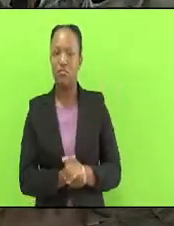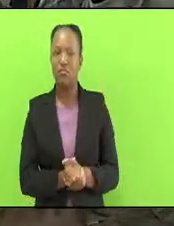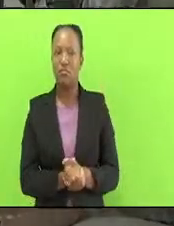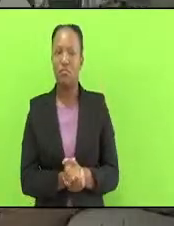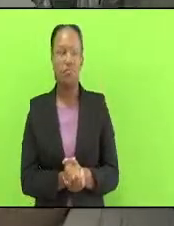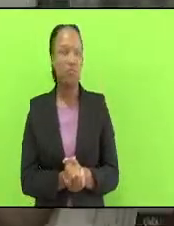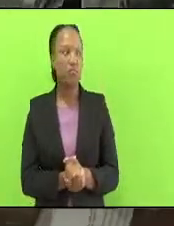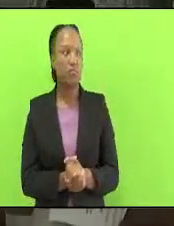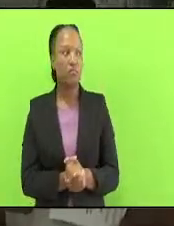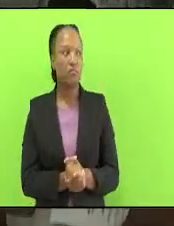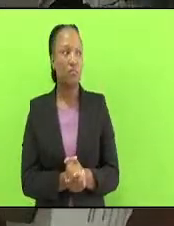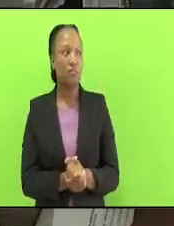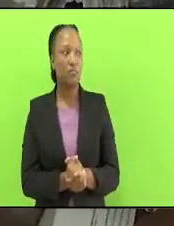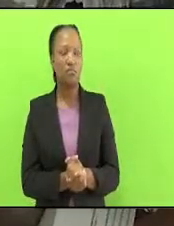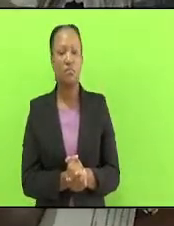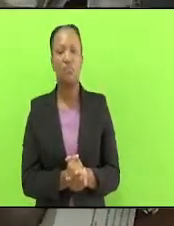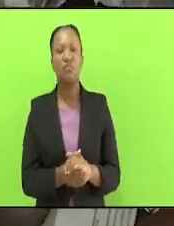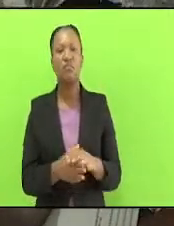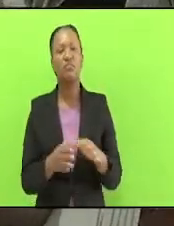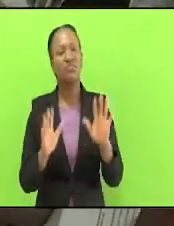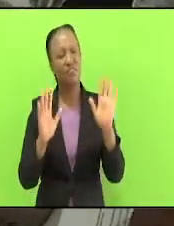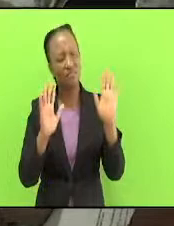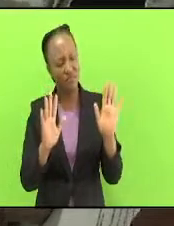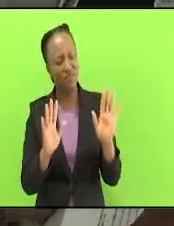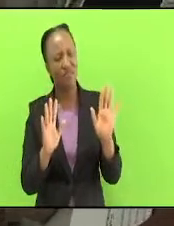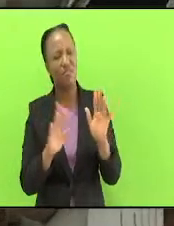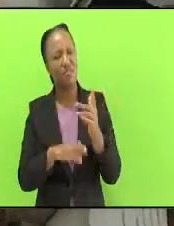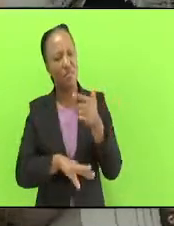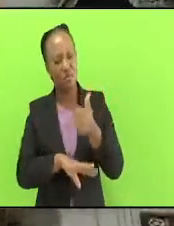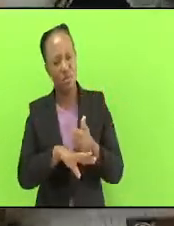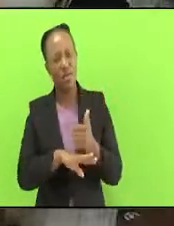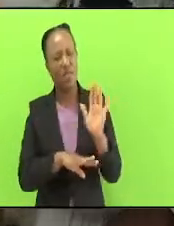Dula fatshe, Mren. Dula fatshe, Chief.